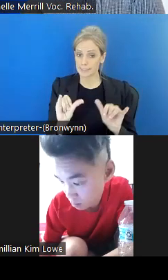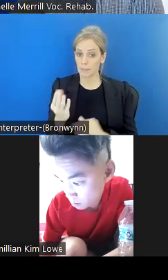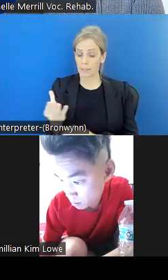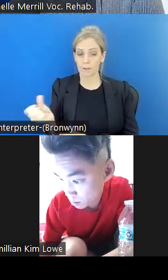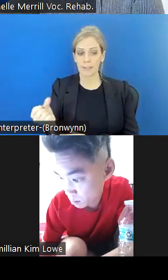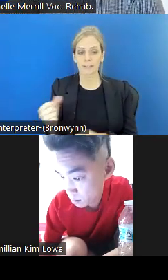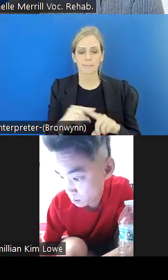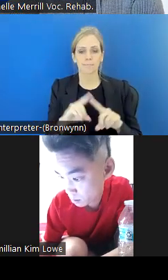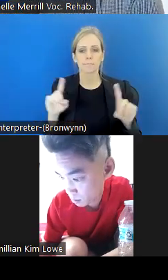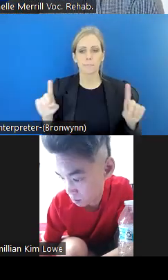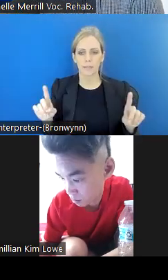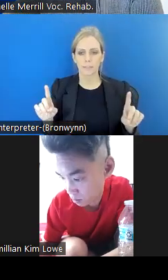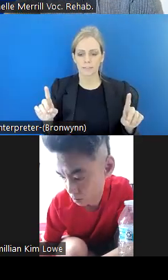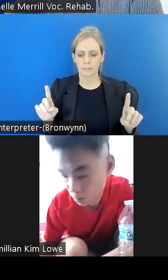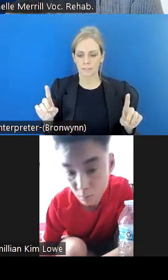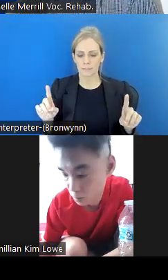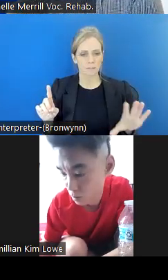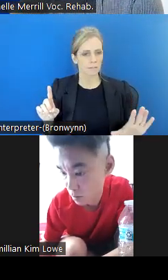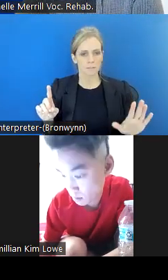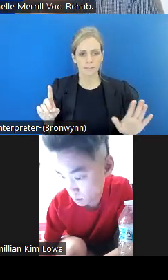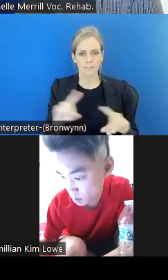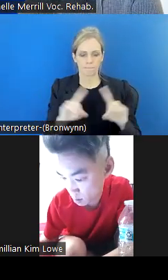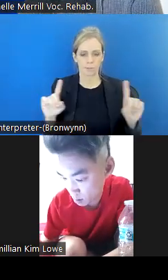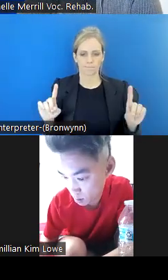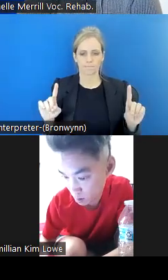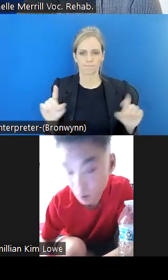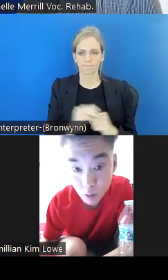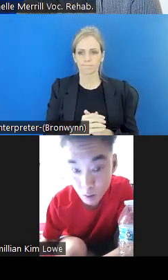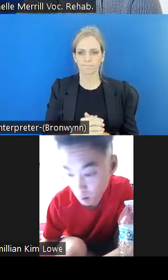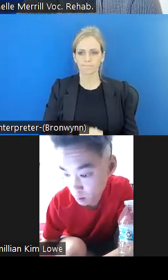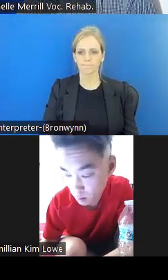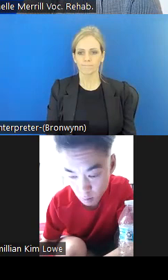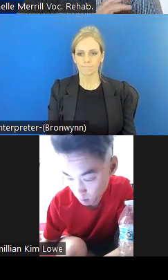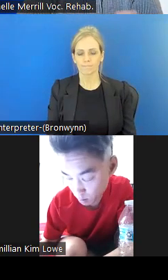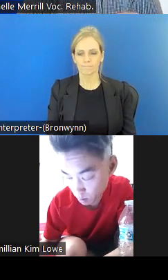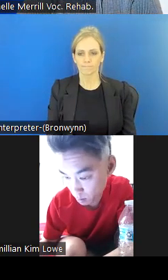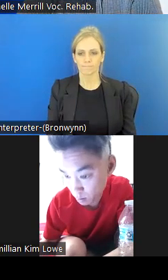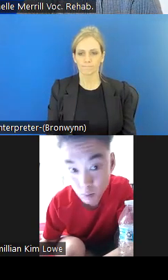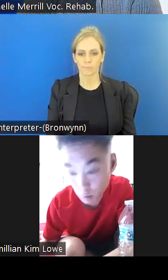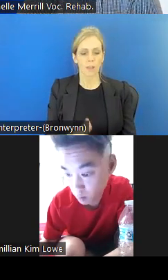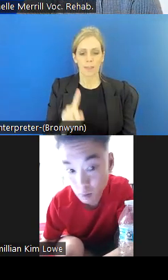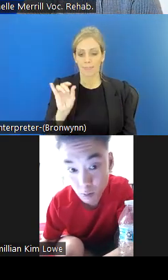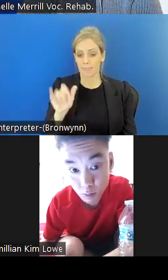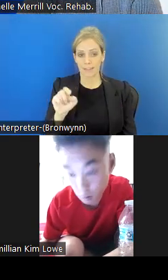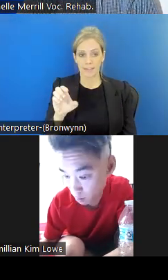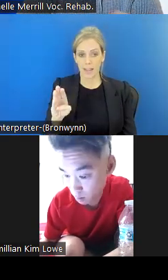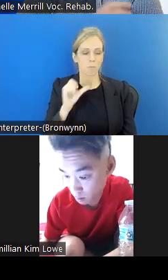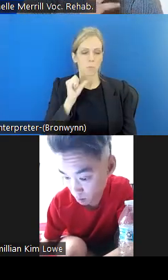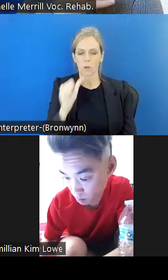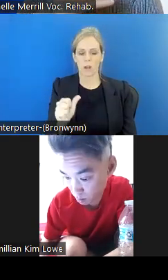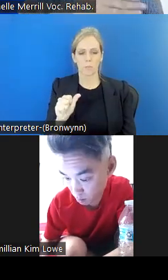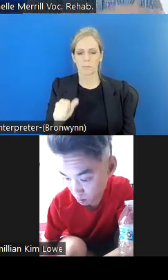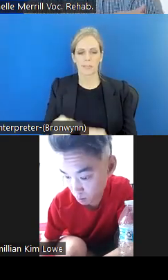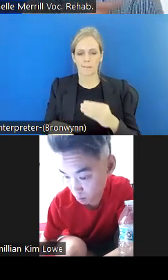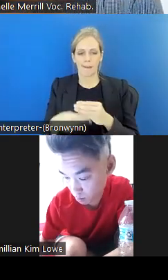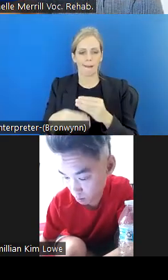it is not anything that we will be putting content onto. It's